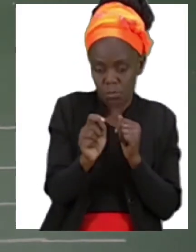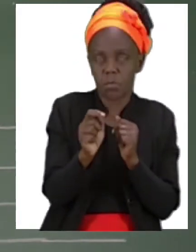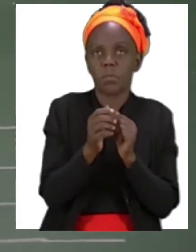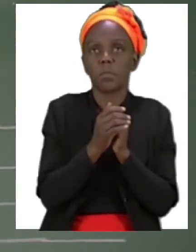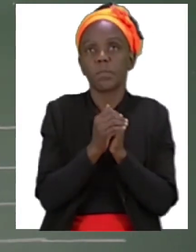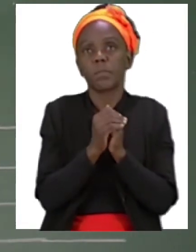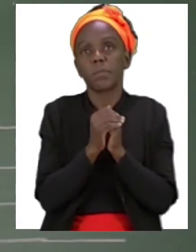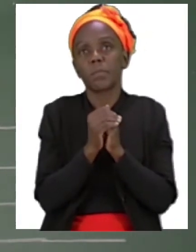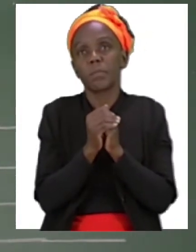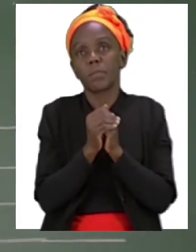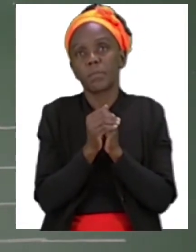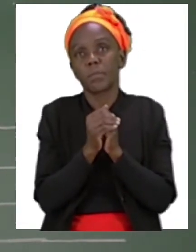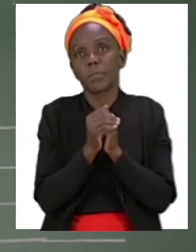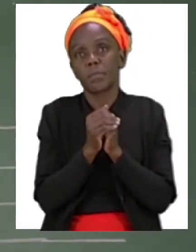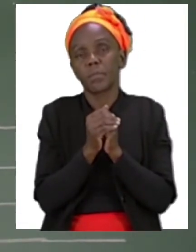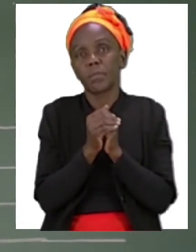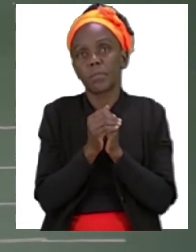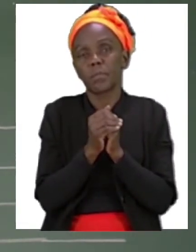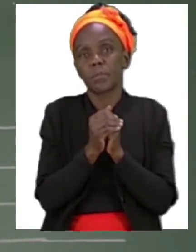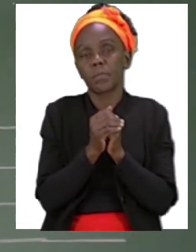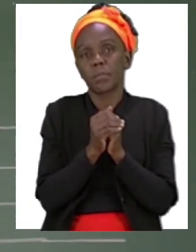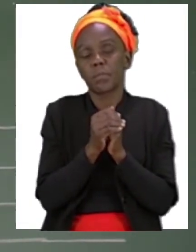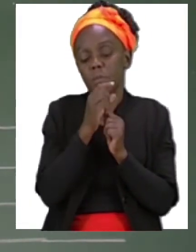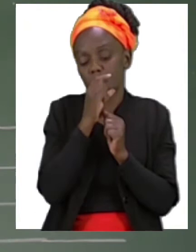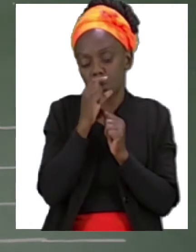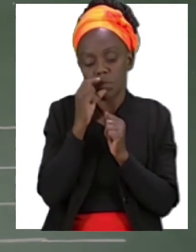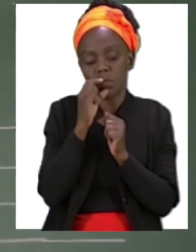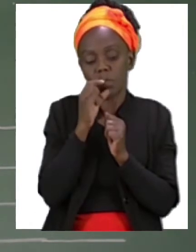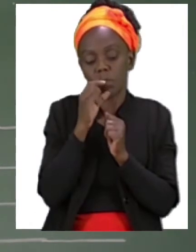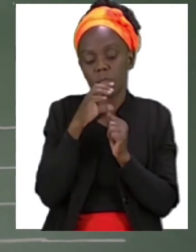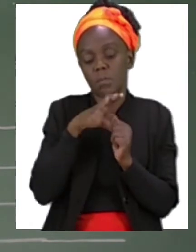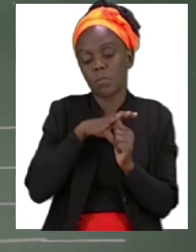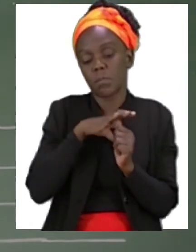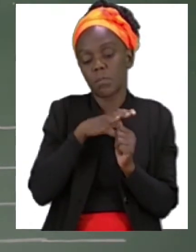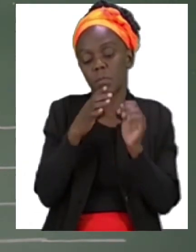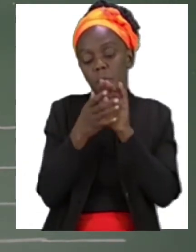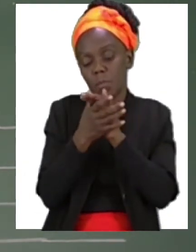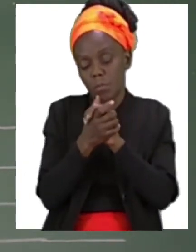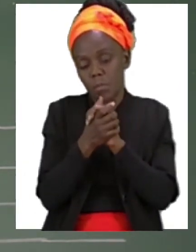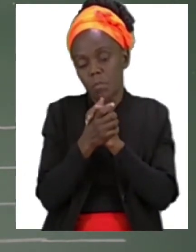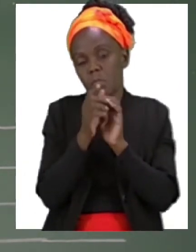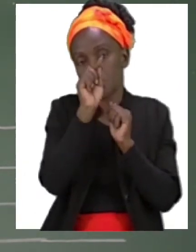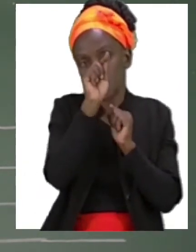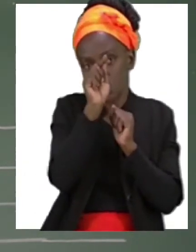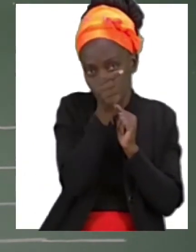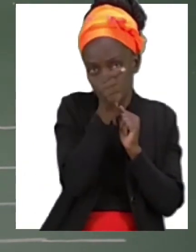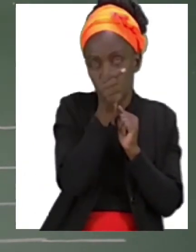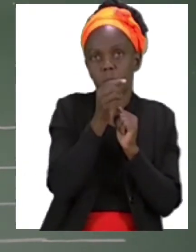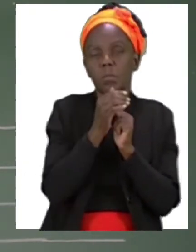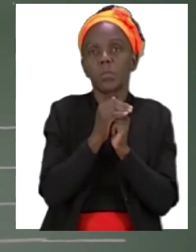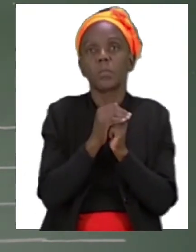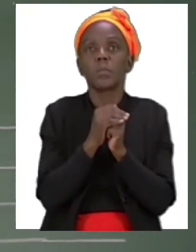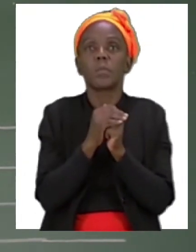friends because the name belongs to my friend. I am going to put an apostrophe. Let me use a